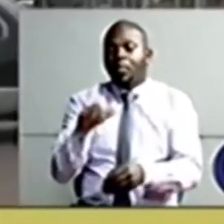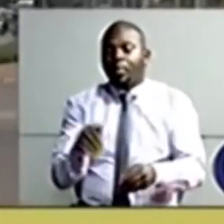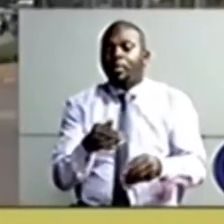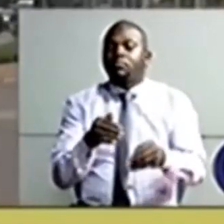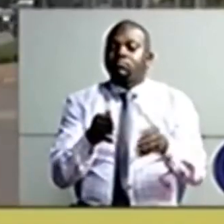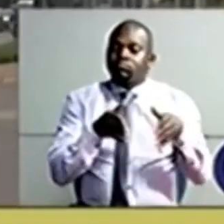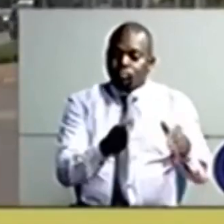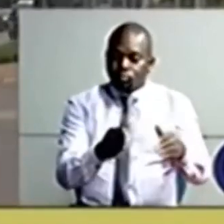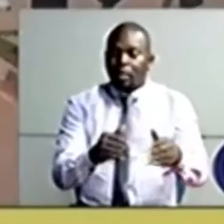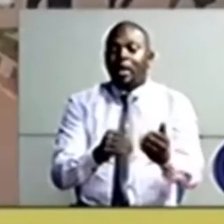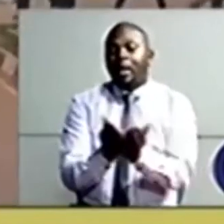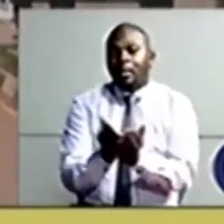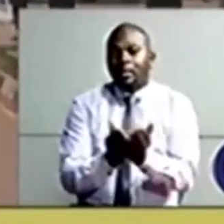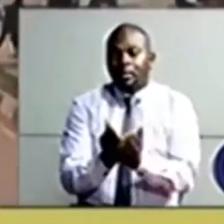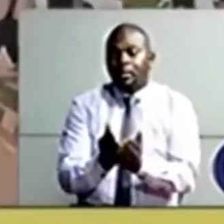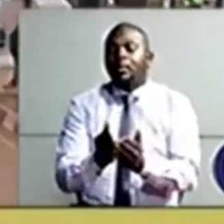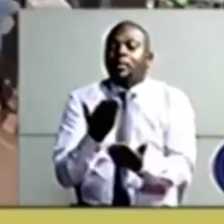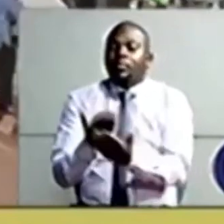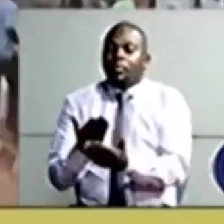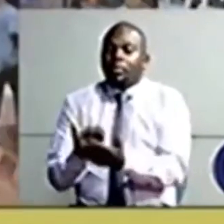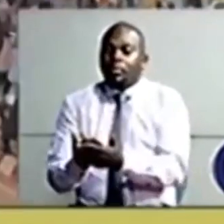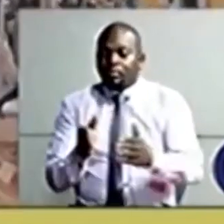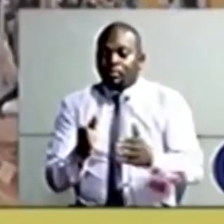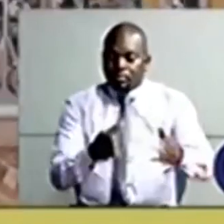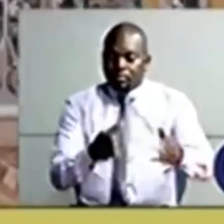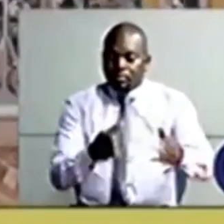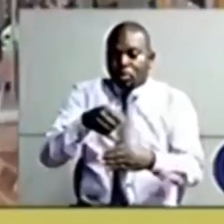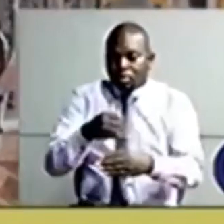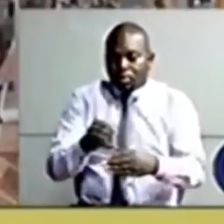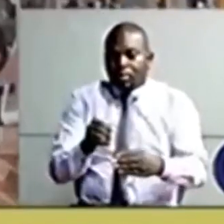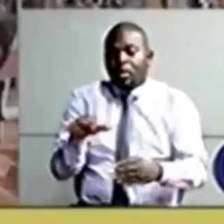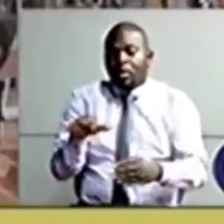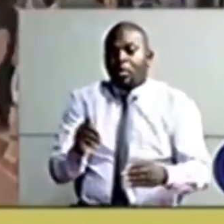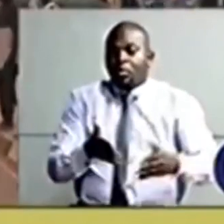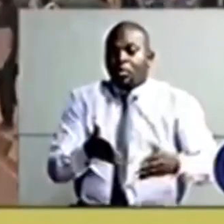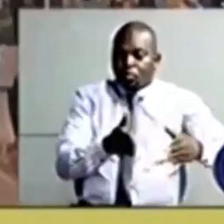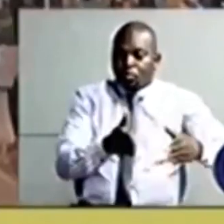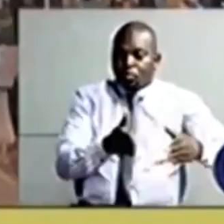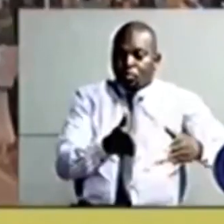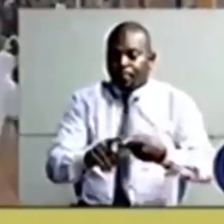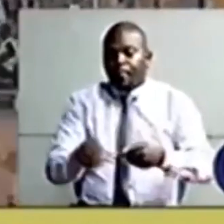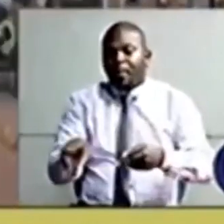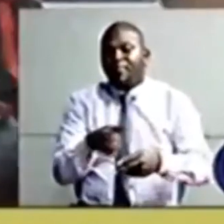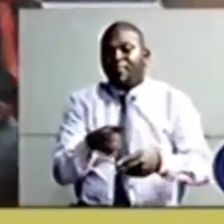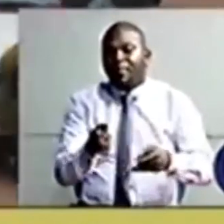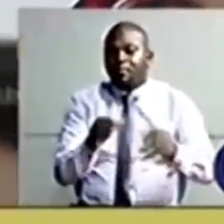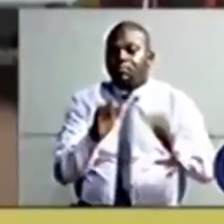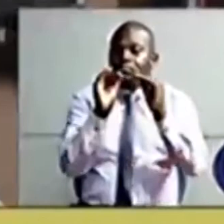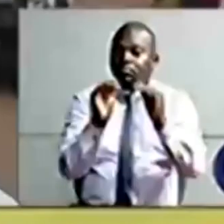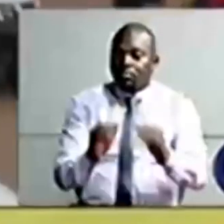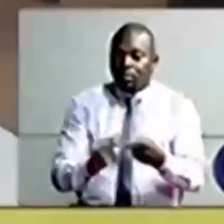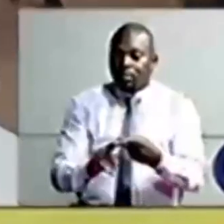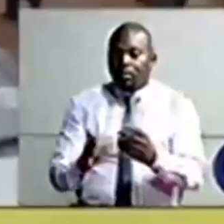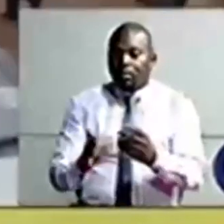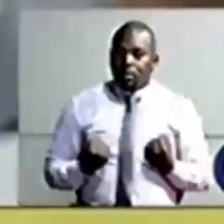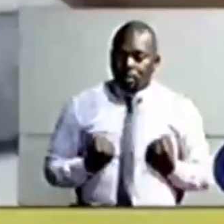and services. The proposed infrastructure includes urban roads and associated infrastructure, urban